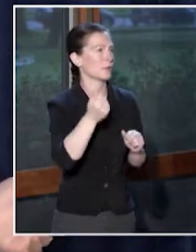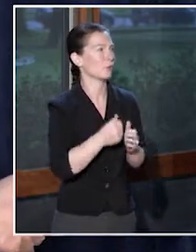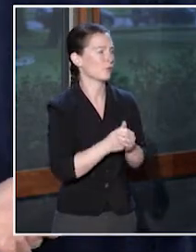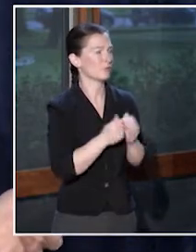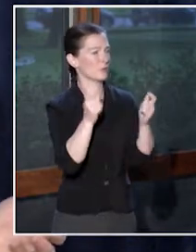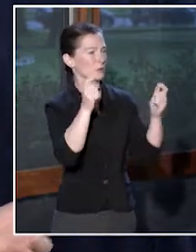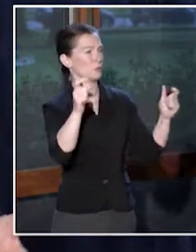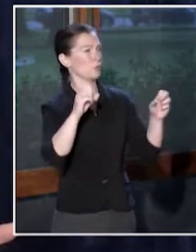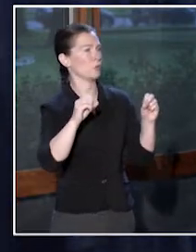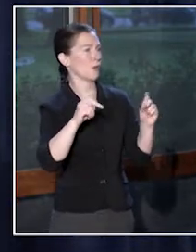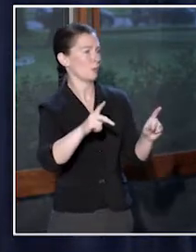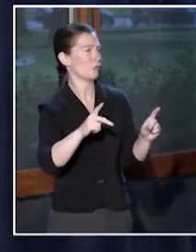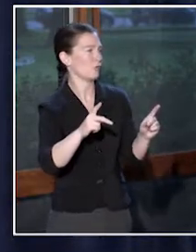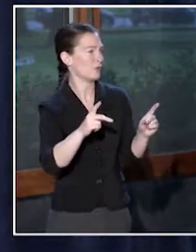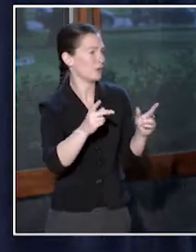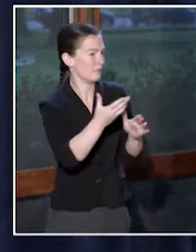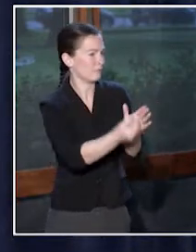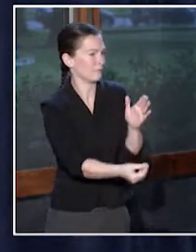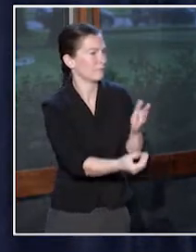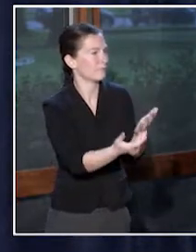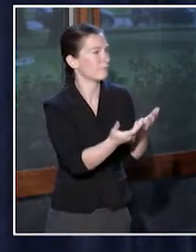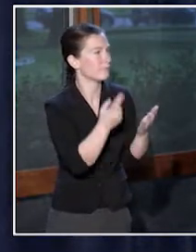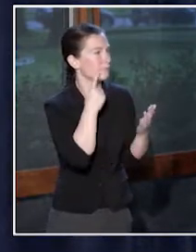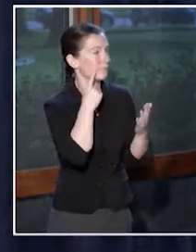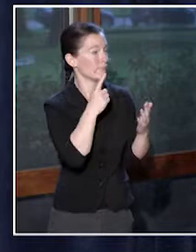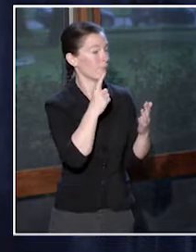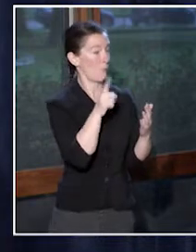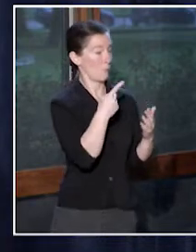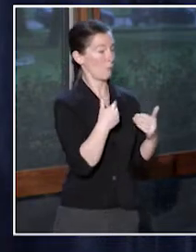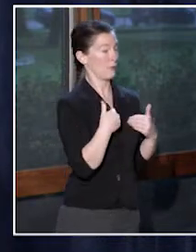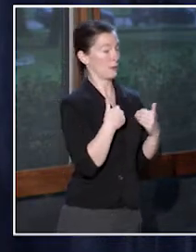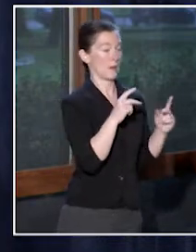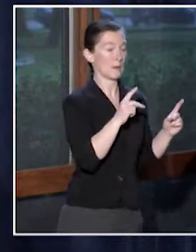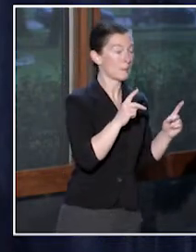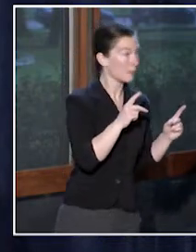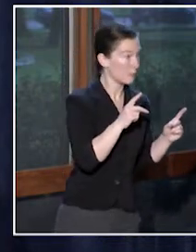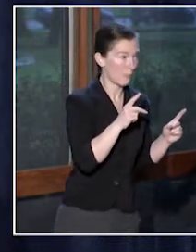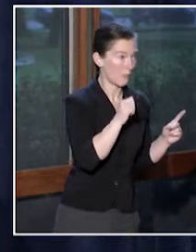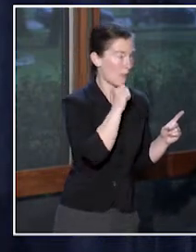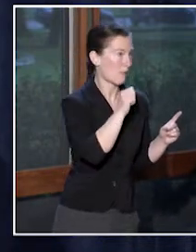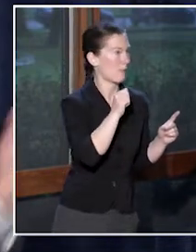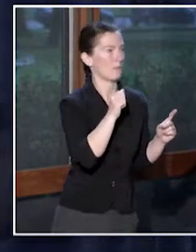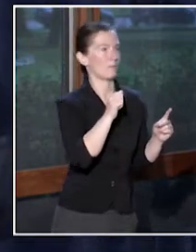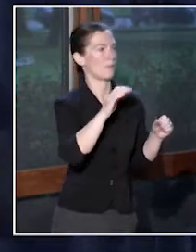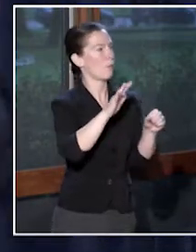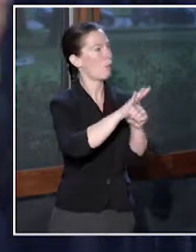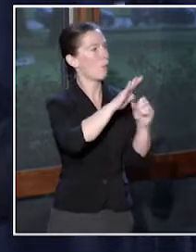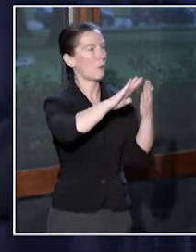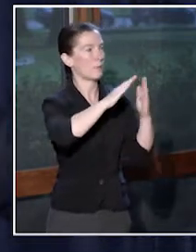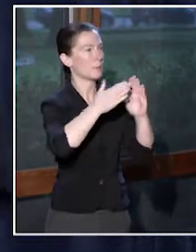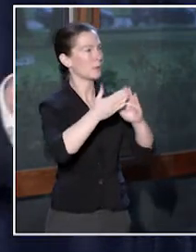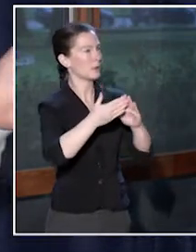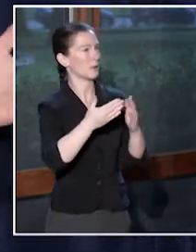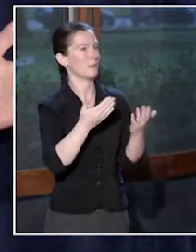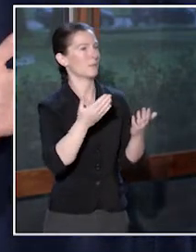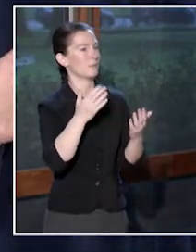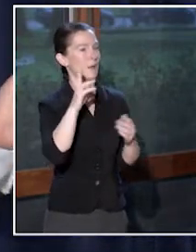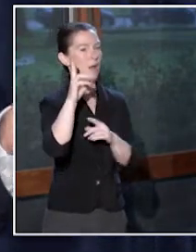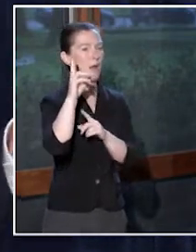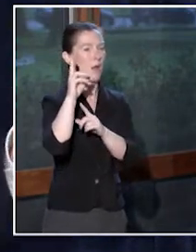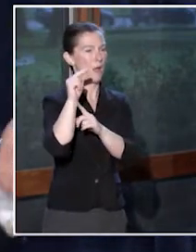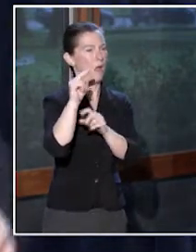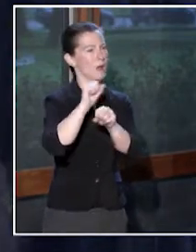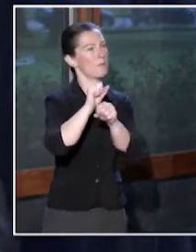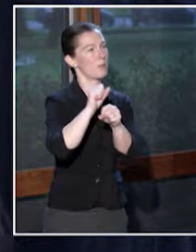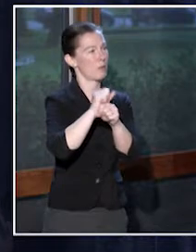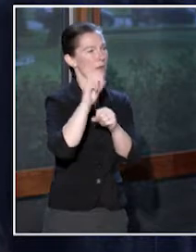huge opportunity lost for the entire community. And the high unemployment rates today in an almost zero unemployment